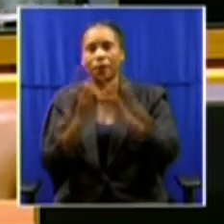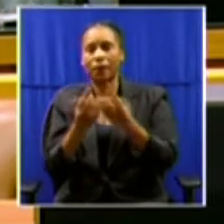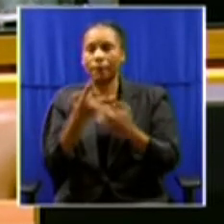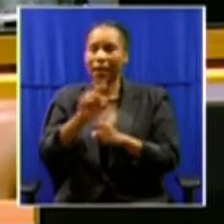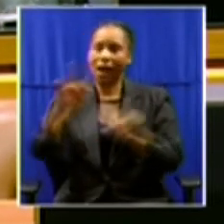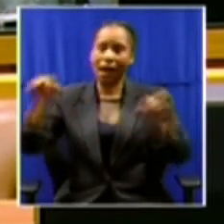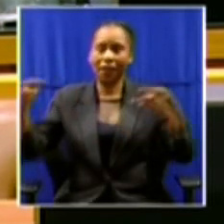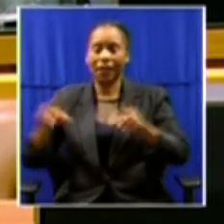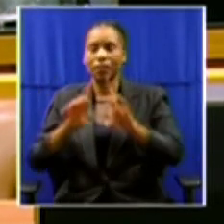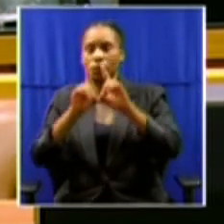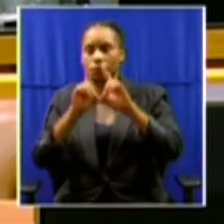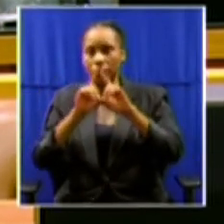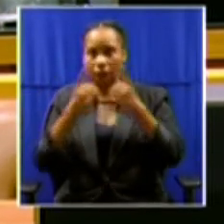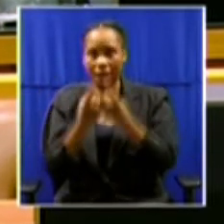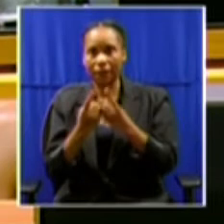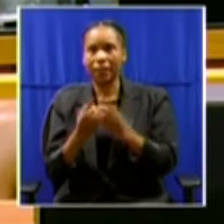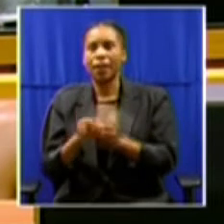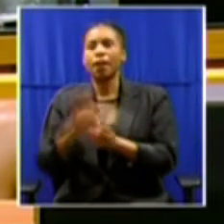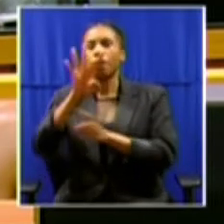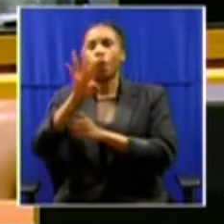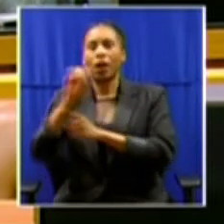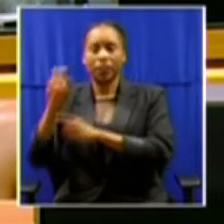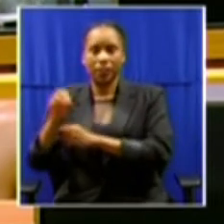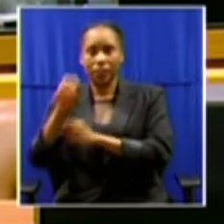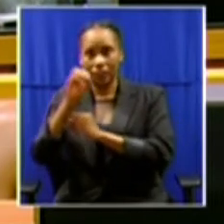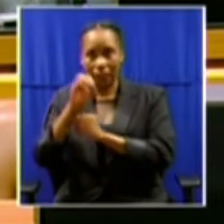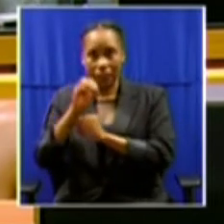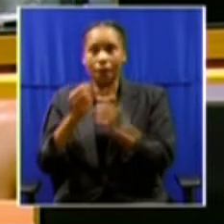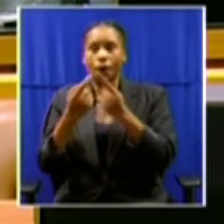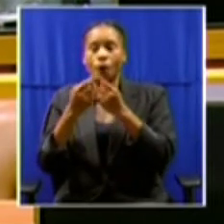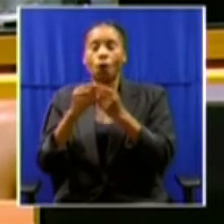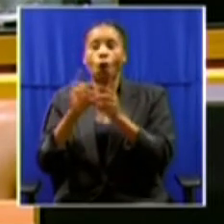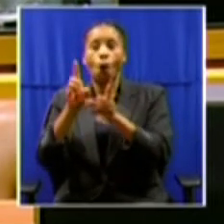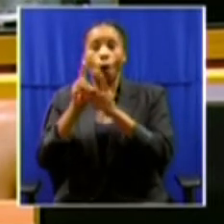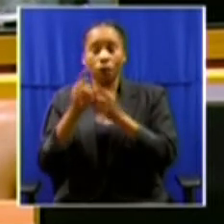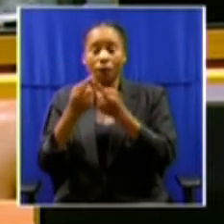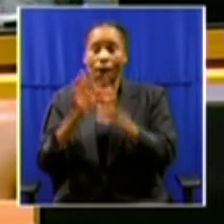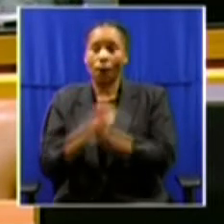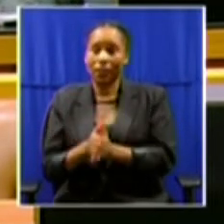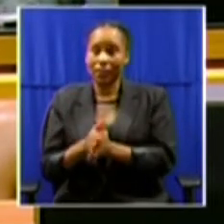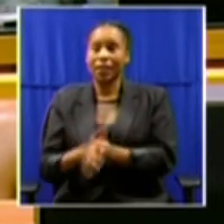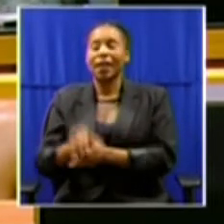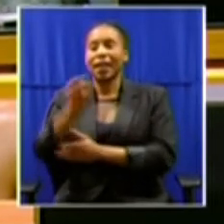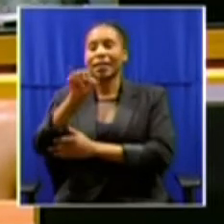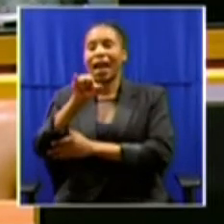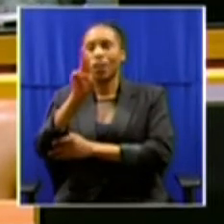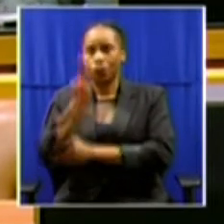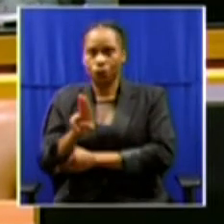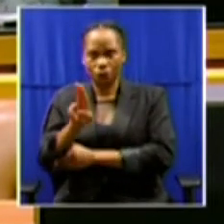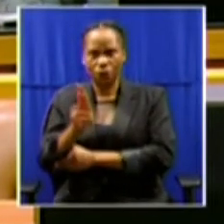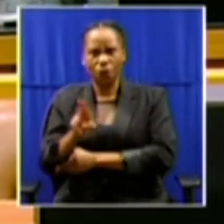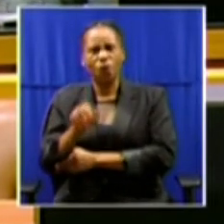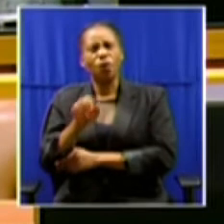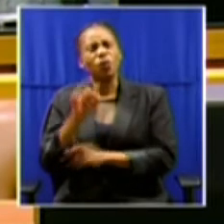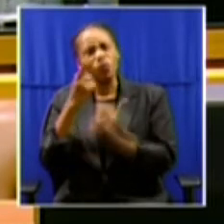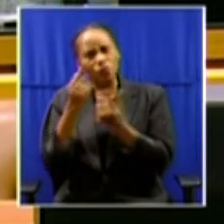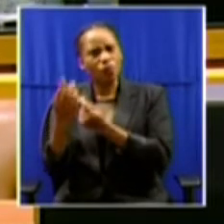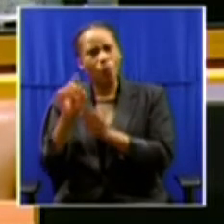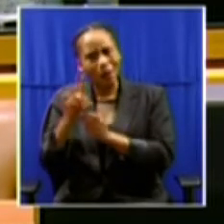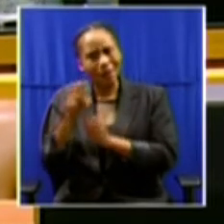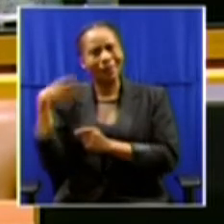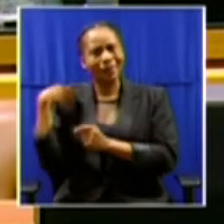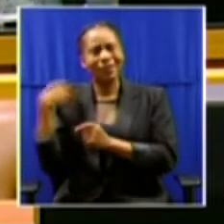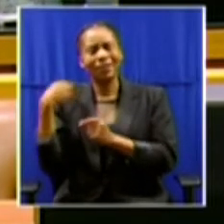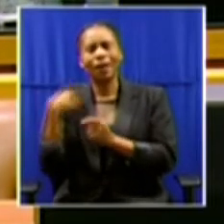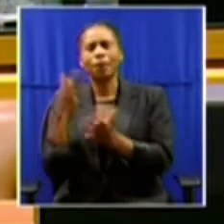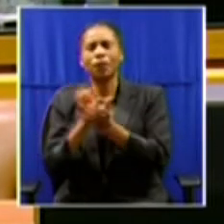400 million is owed to the SIU. Clearly, this is untenable. What, Honourable Minister, is being done to collect those fees that